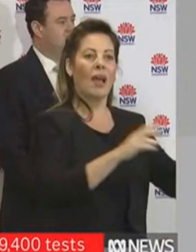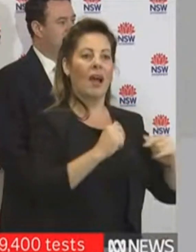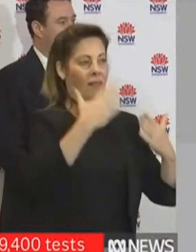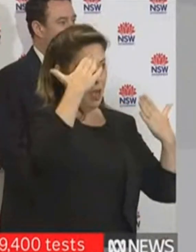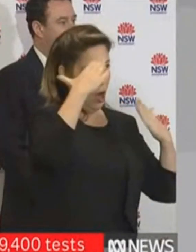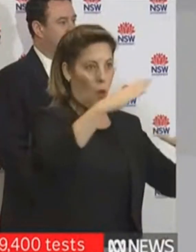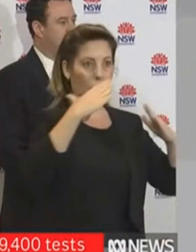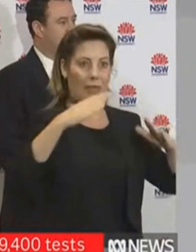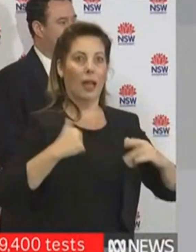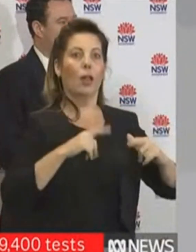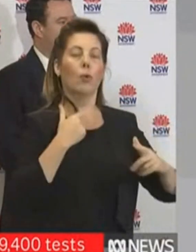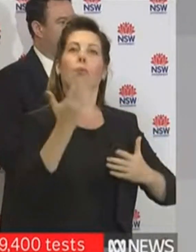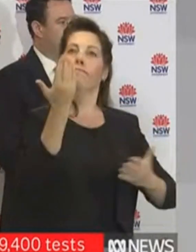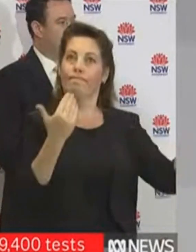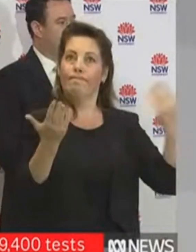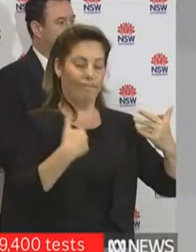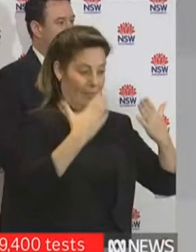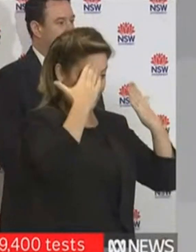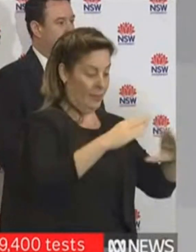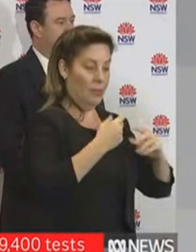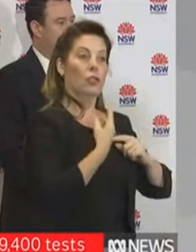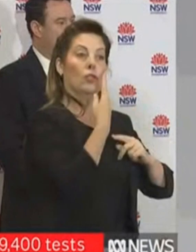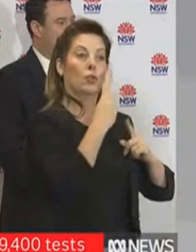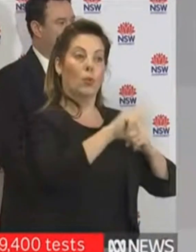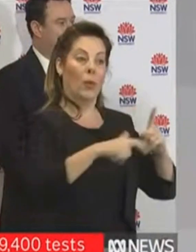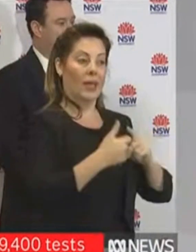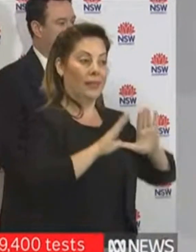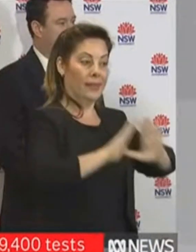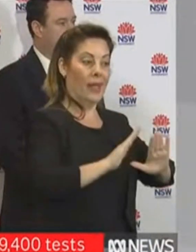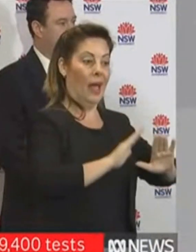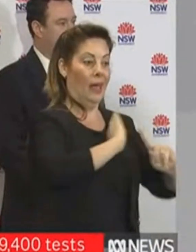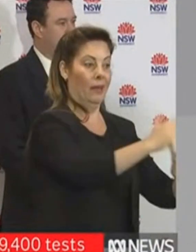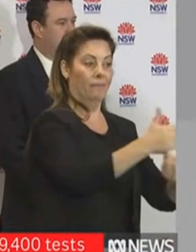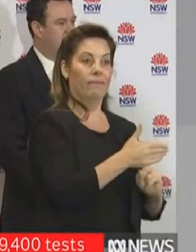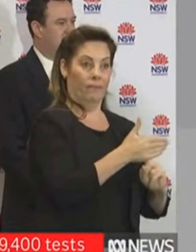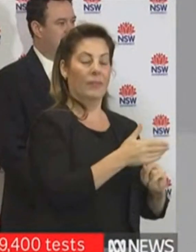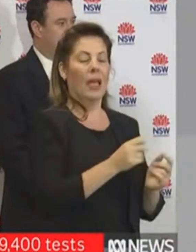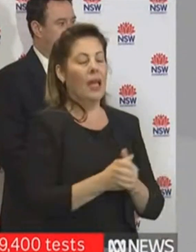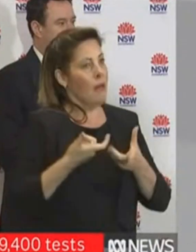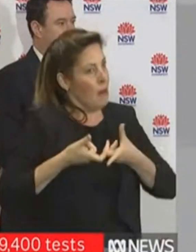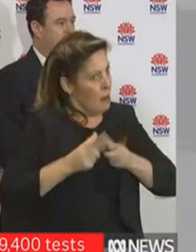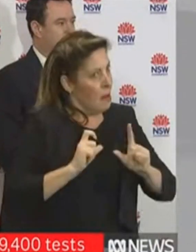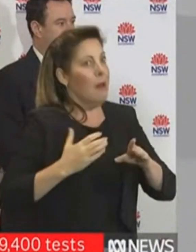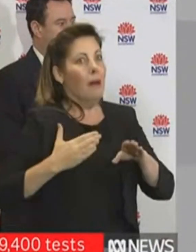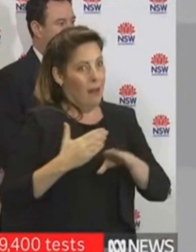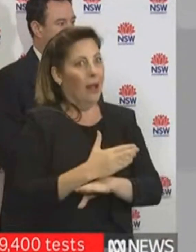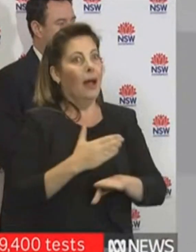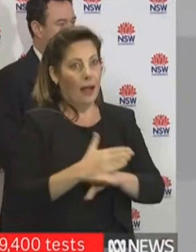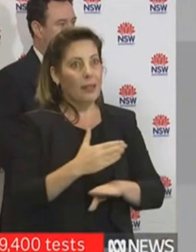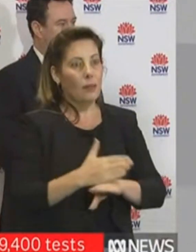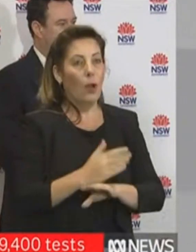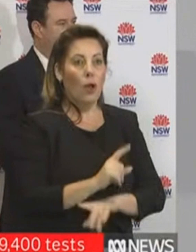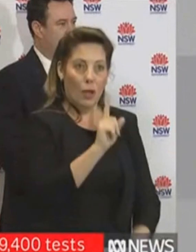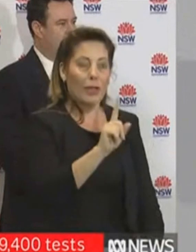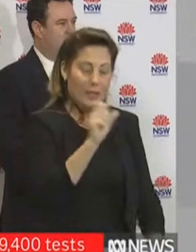in this process and their staff. And so whilst it's been a difficult task, it's made sure that those hotels and their staff have